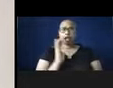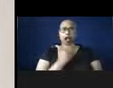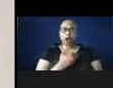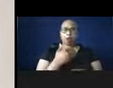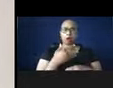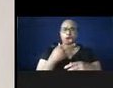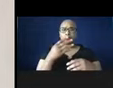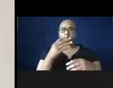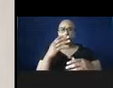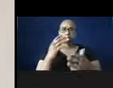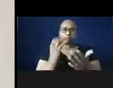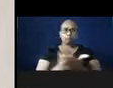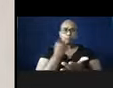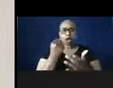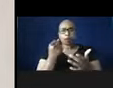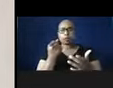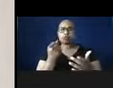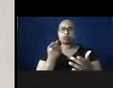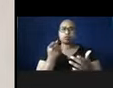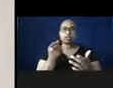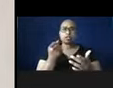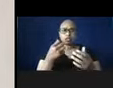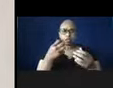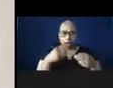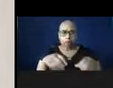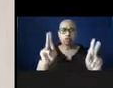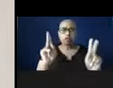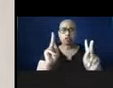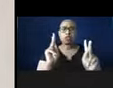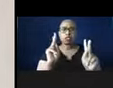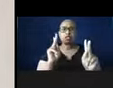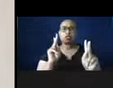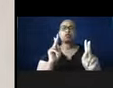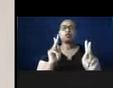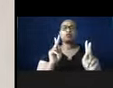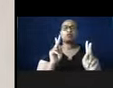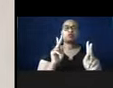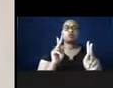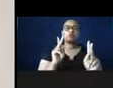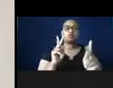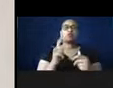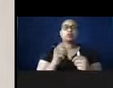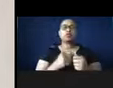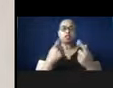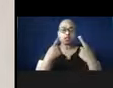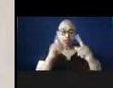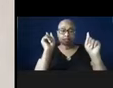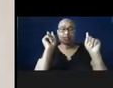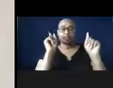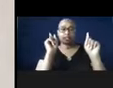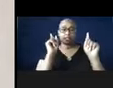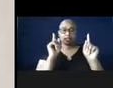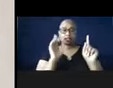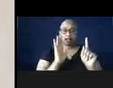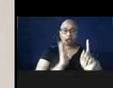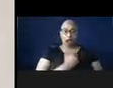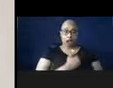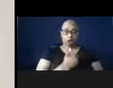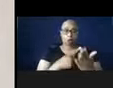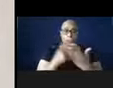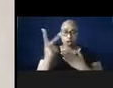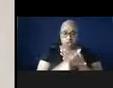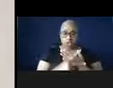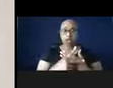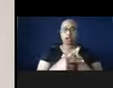meet our stewardship responsibilities, we had a number of projects that we considered to put forward